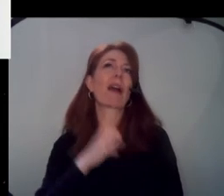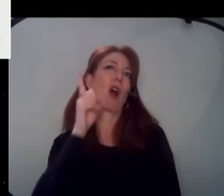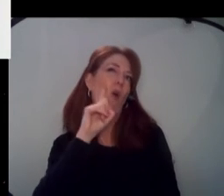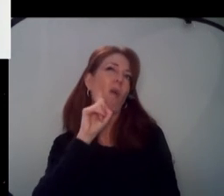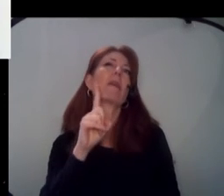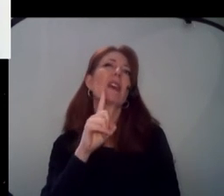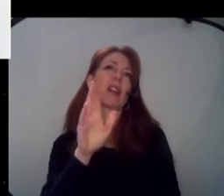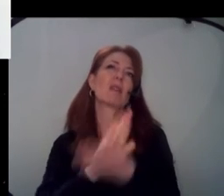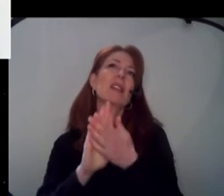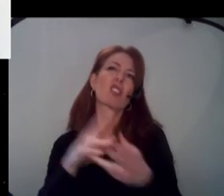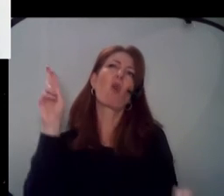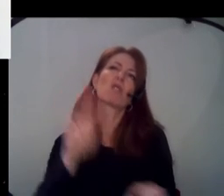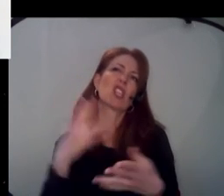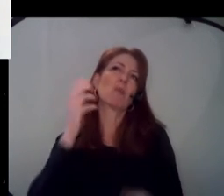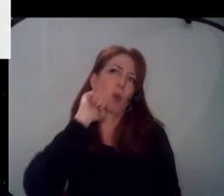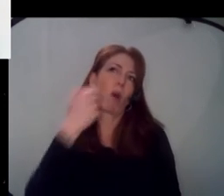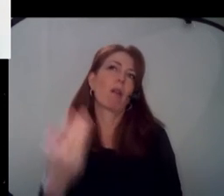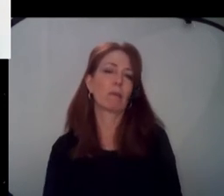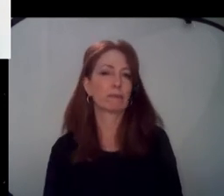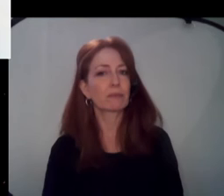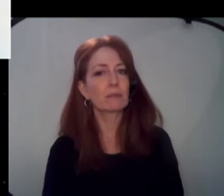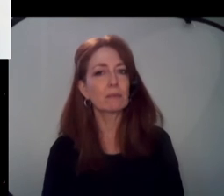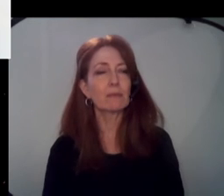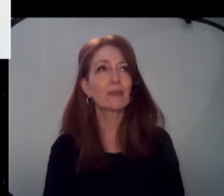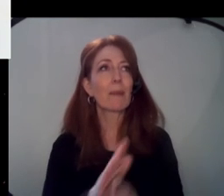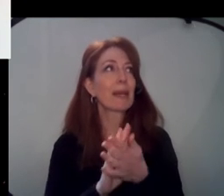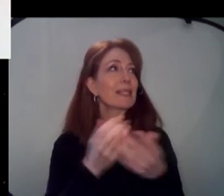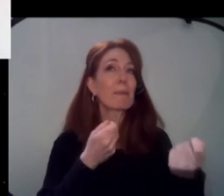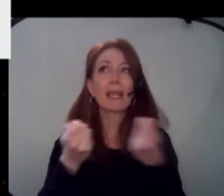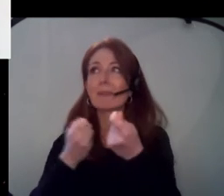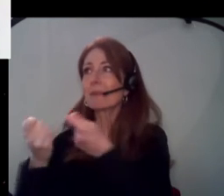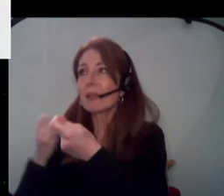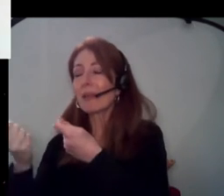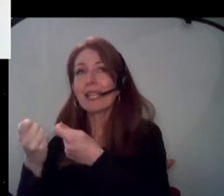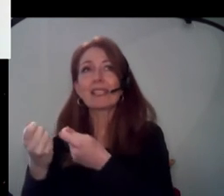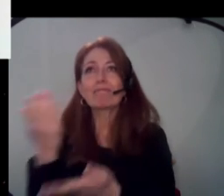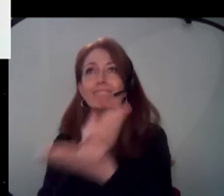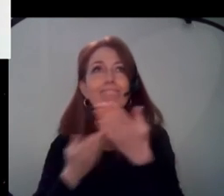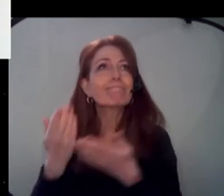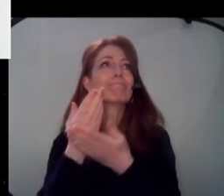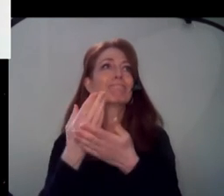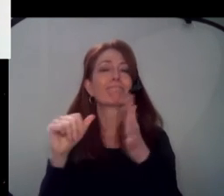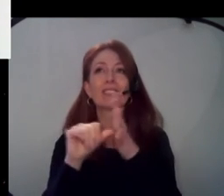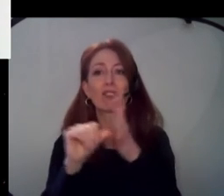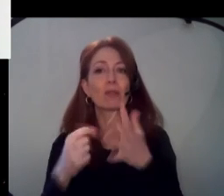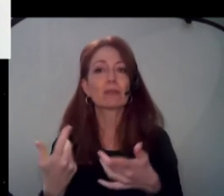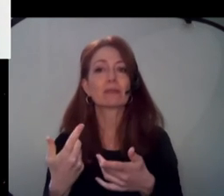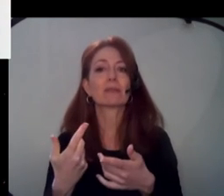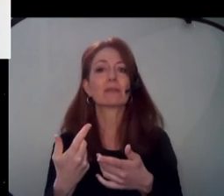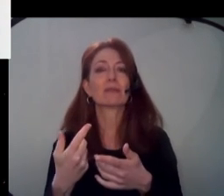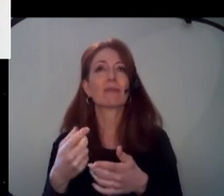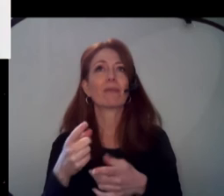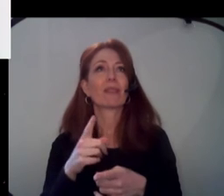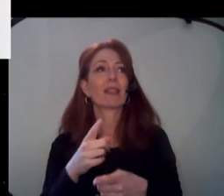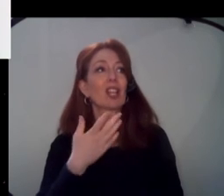cheaper price. And she's fighting off all these people and negotiating very, very hard, on the one hand to not be ripped off by the